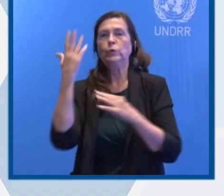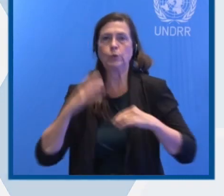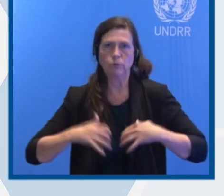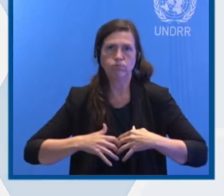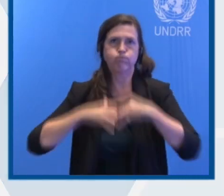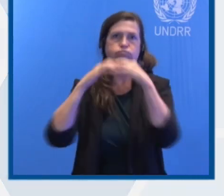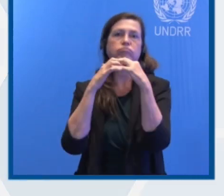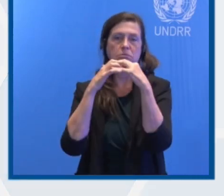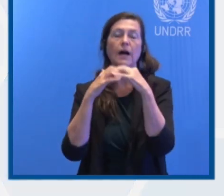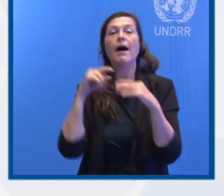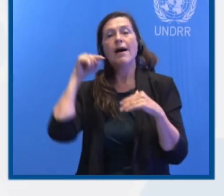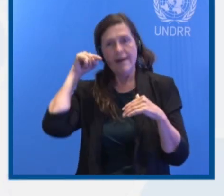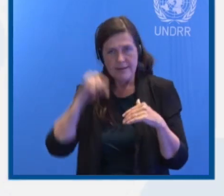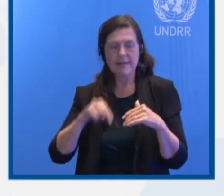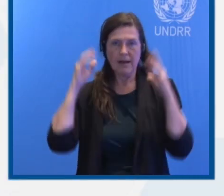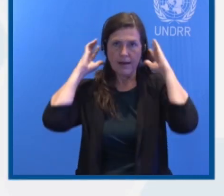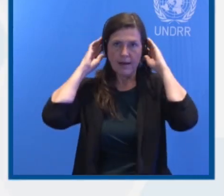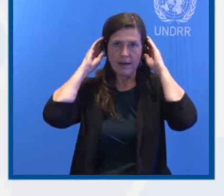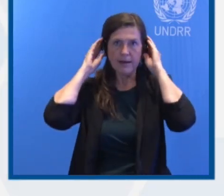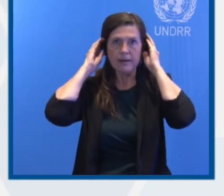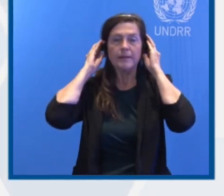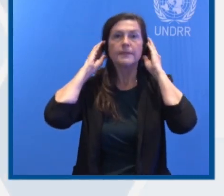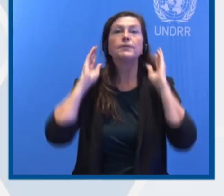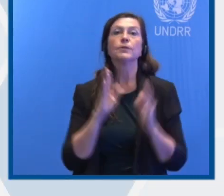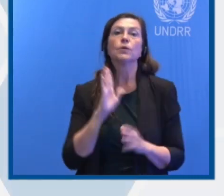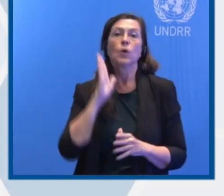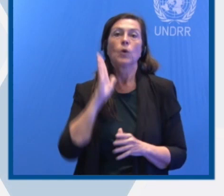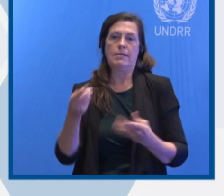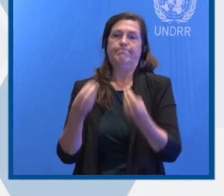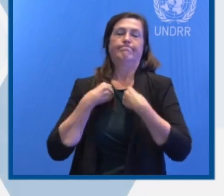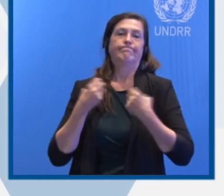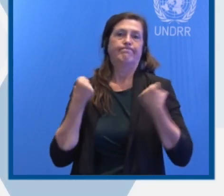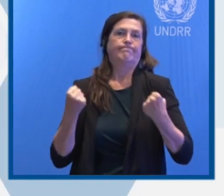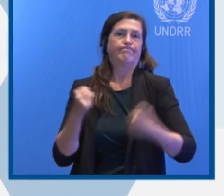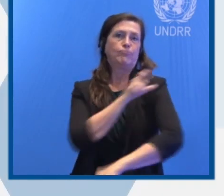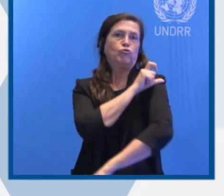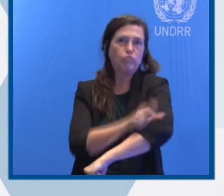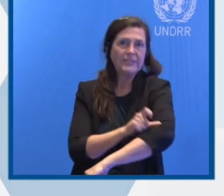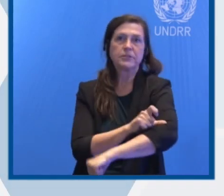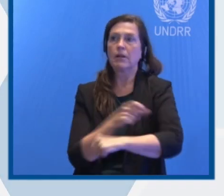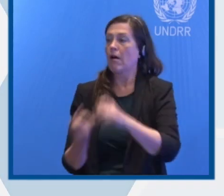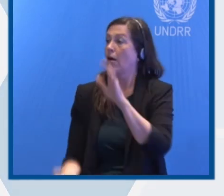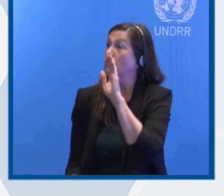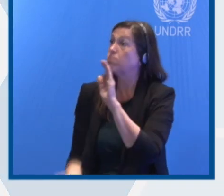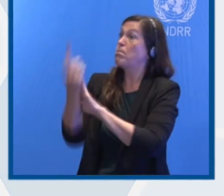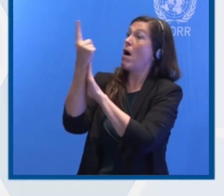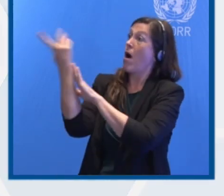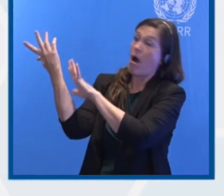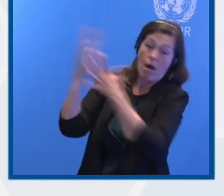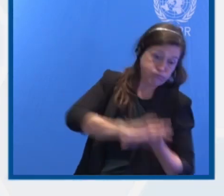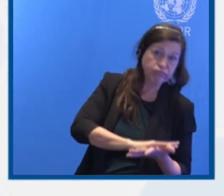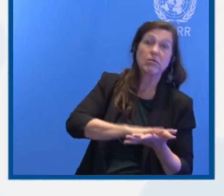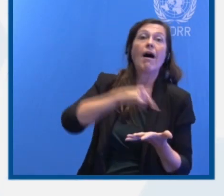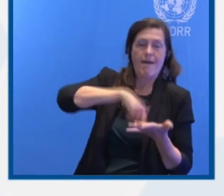in resilience as opposed to risk. And that really is with the theme of this year's